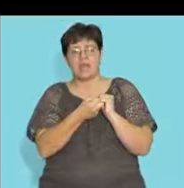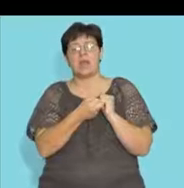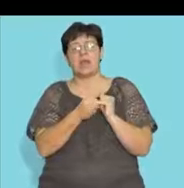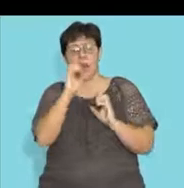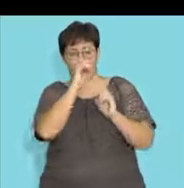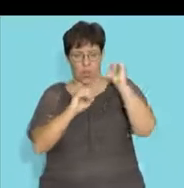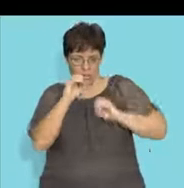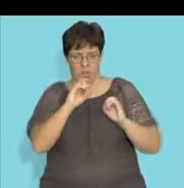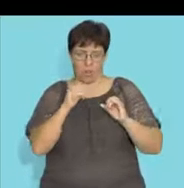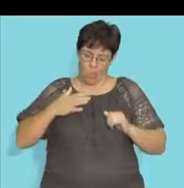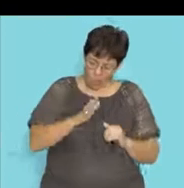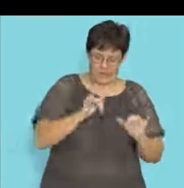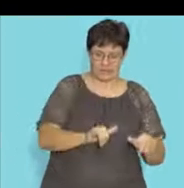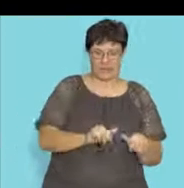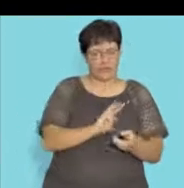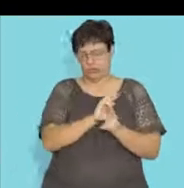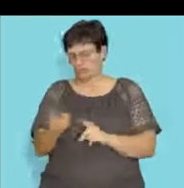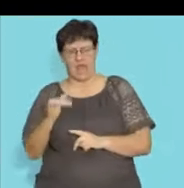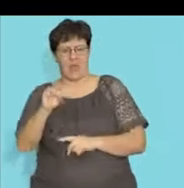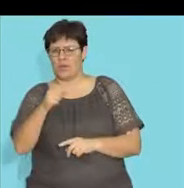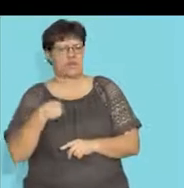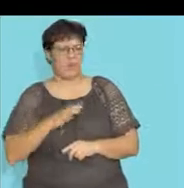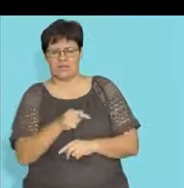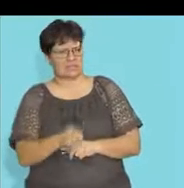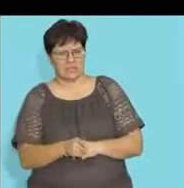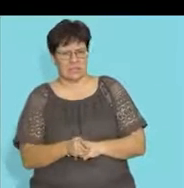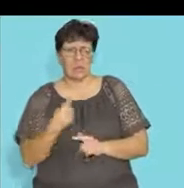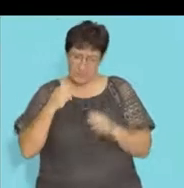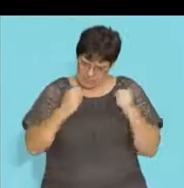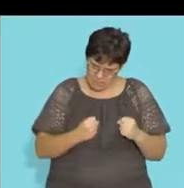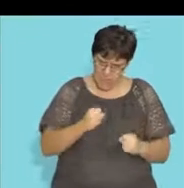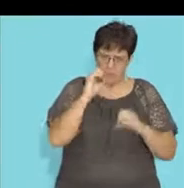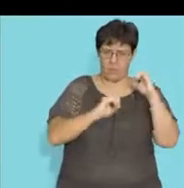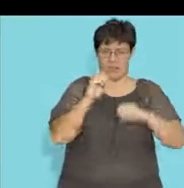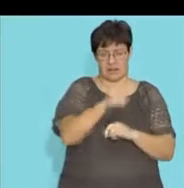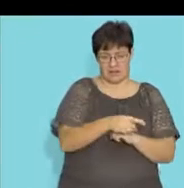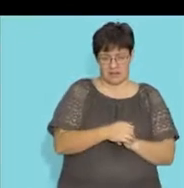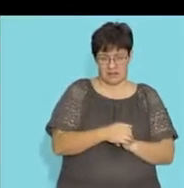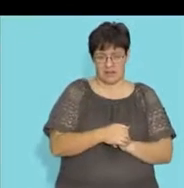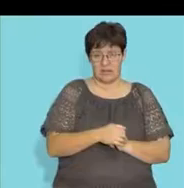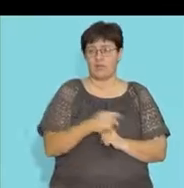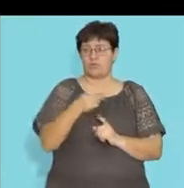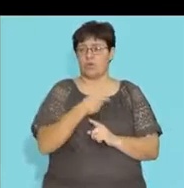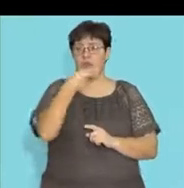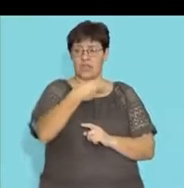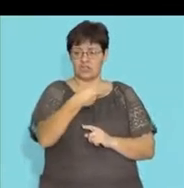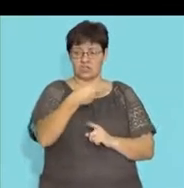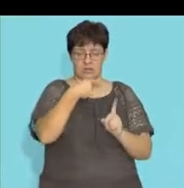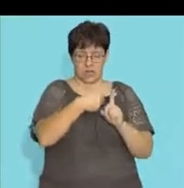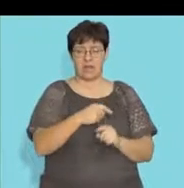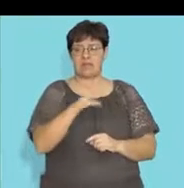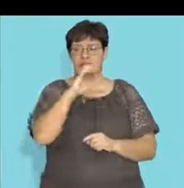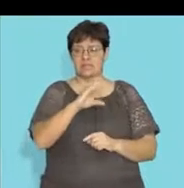remain in molecule form and not in ionic form. So this hydrogen ion and